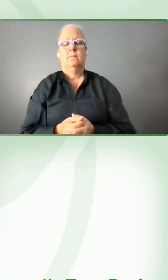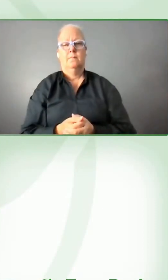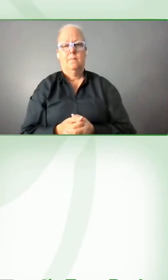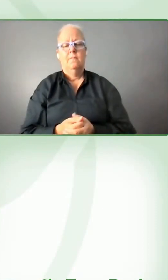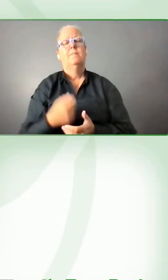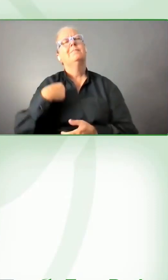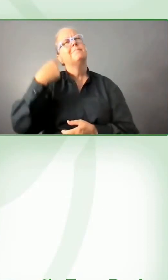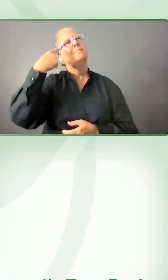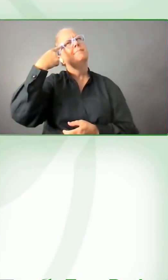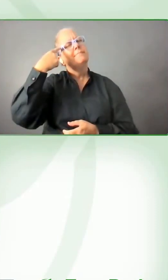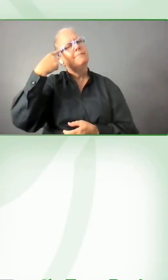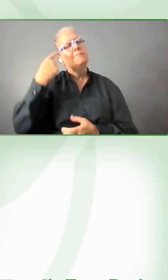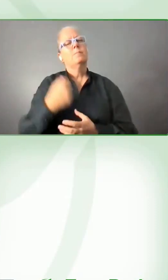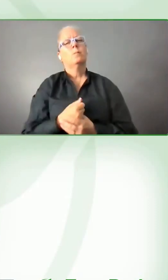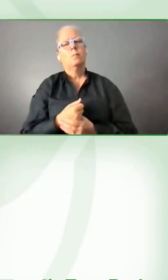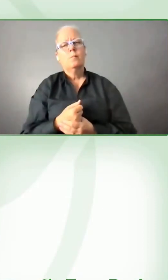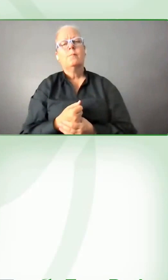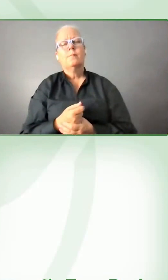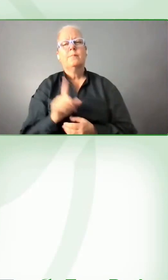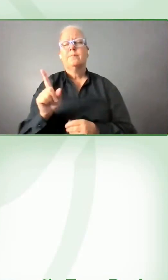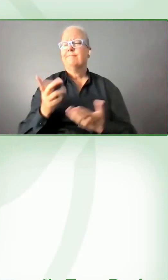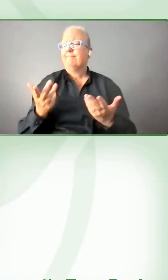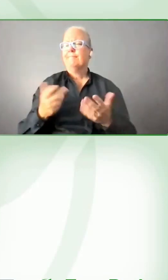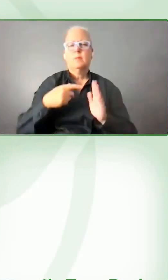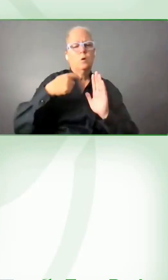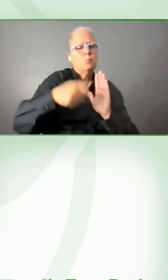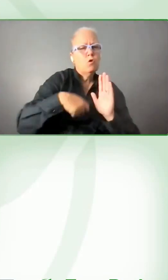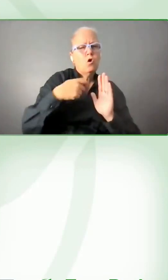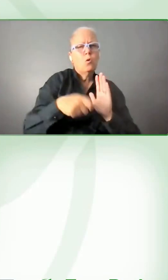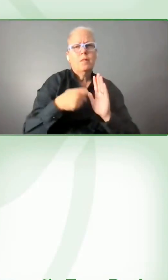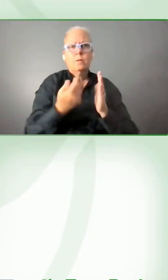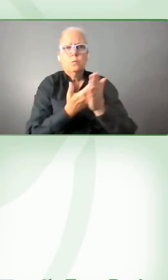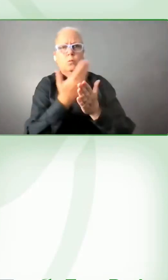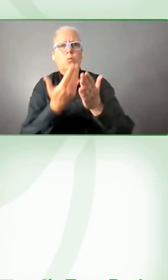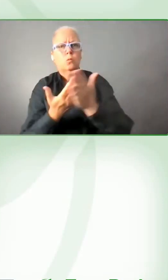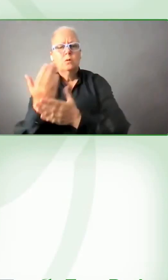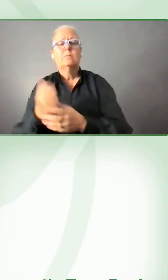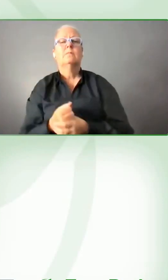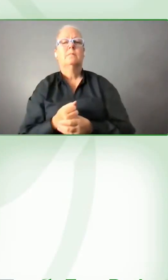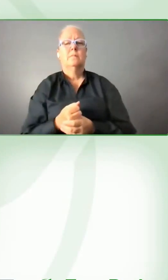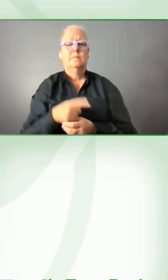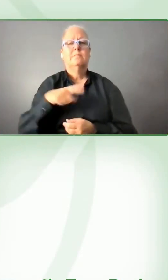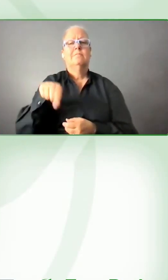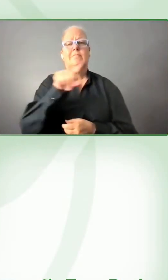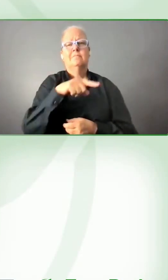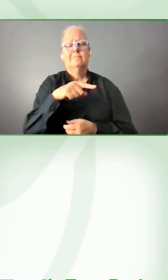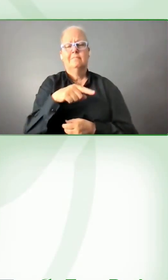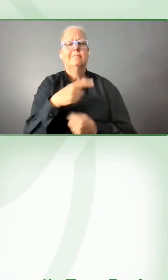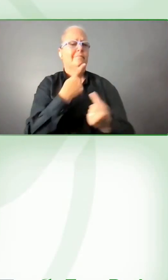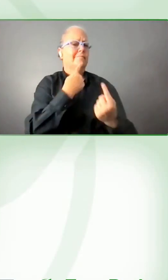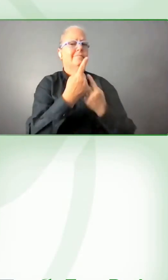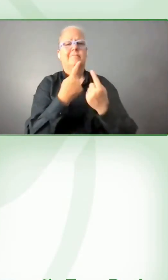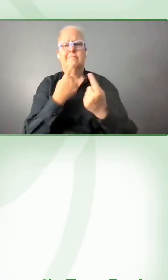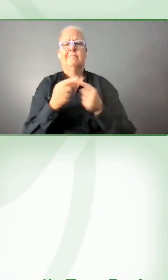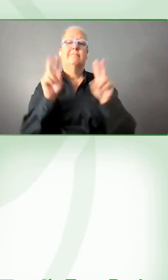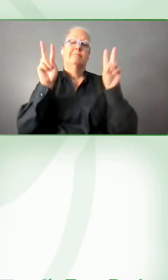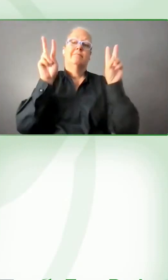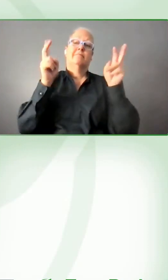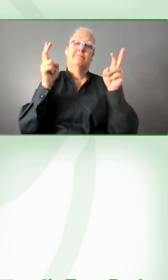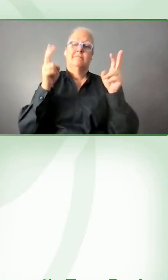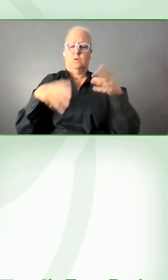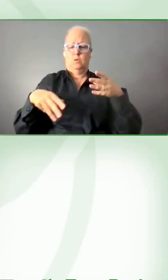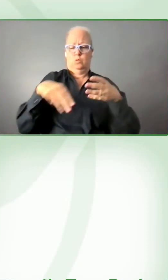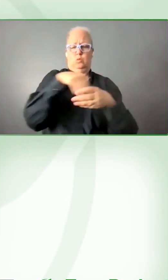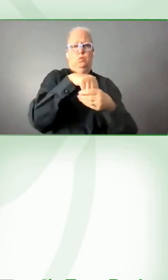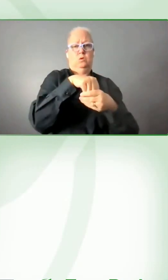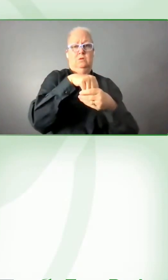looking into projects. All of us are talking about inclusion, right, all together. What is it that when